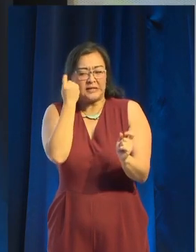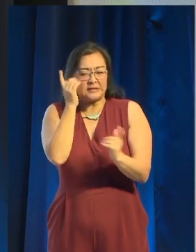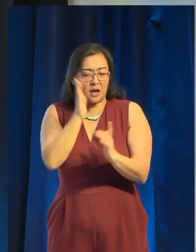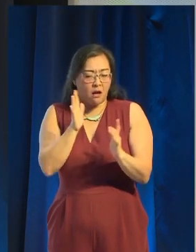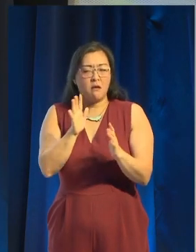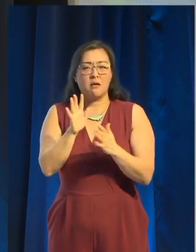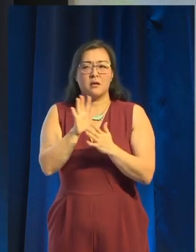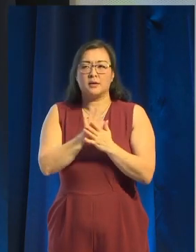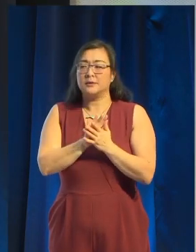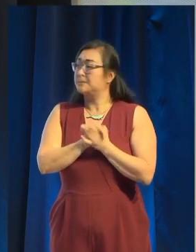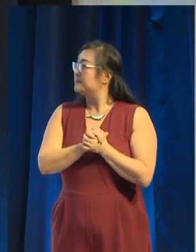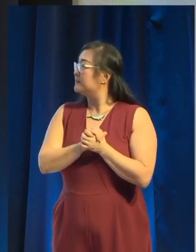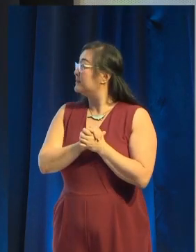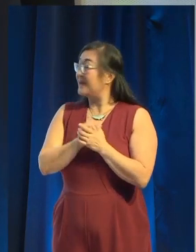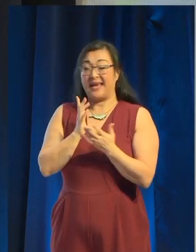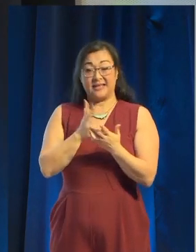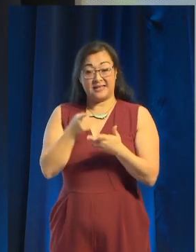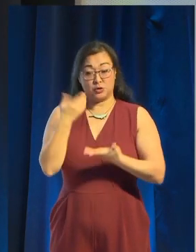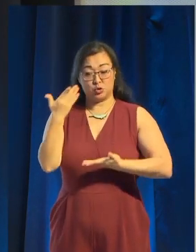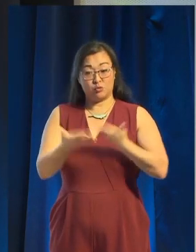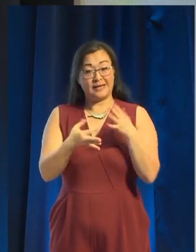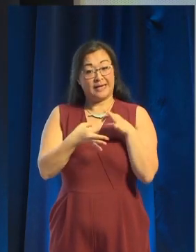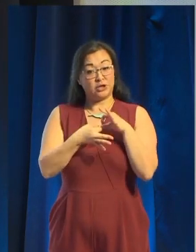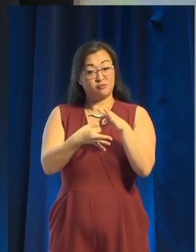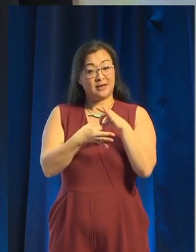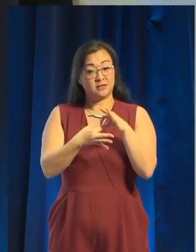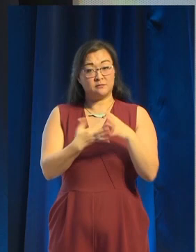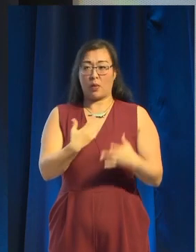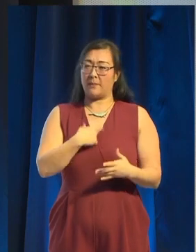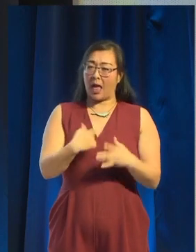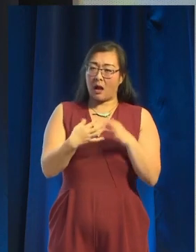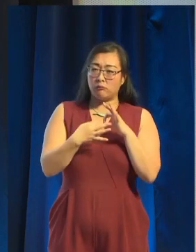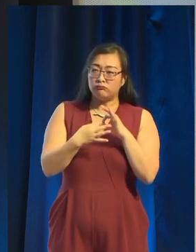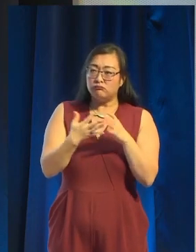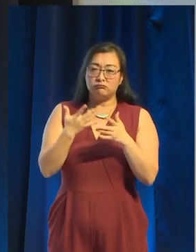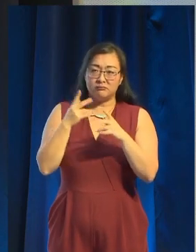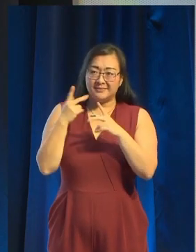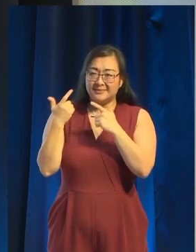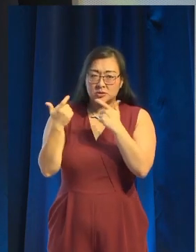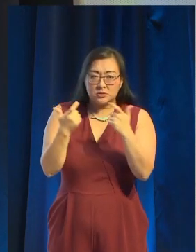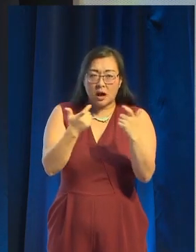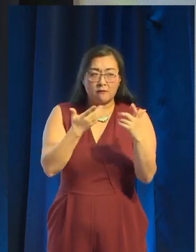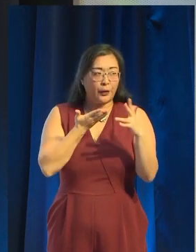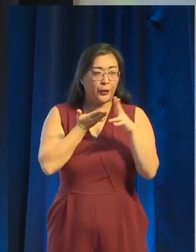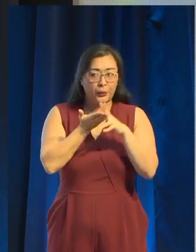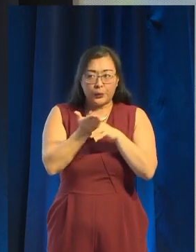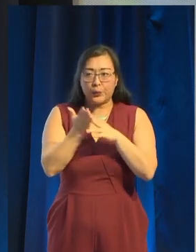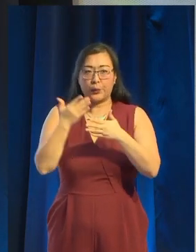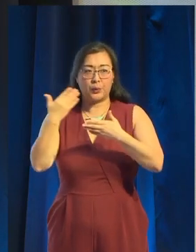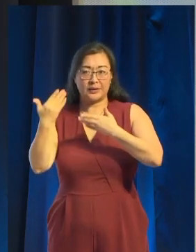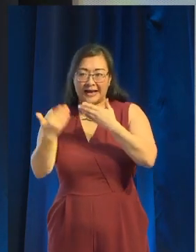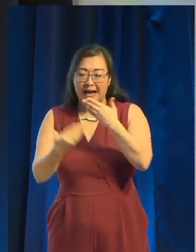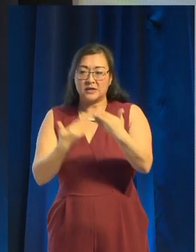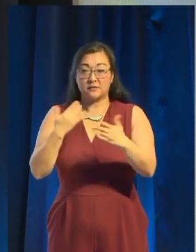interactive story which the player discovers mainly throughout dialogues, and it's the characters